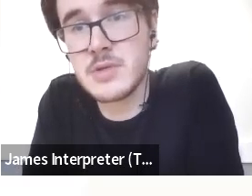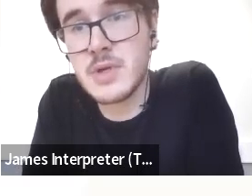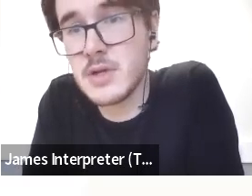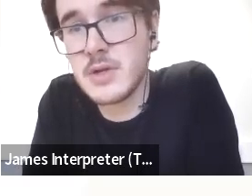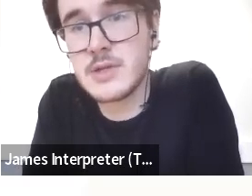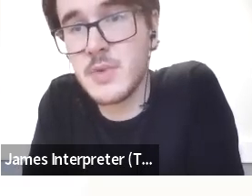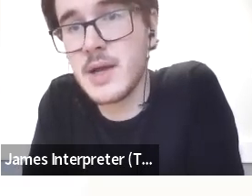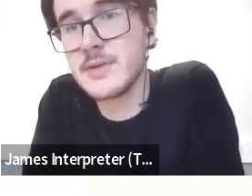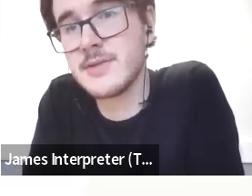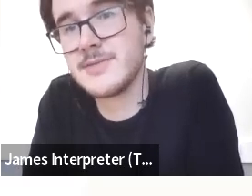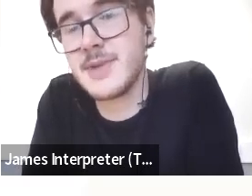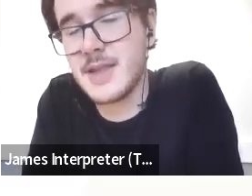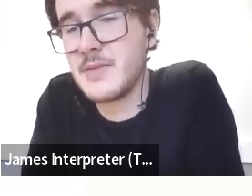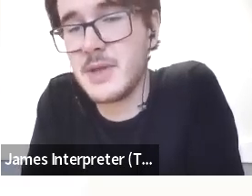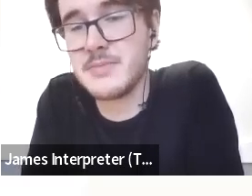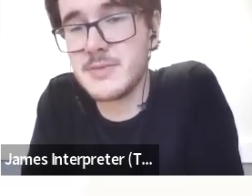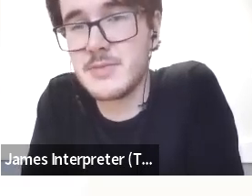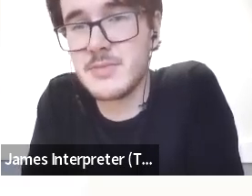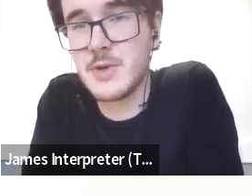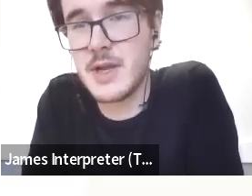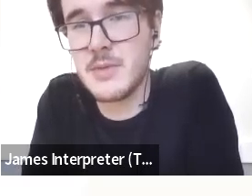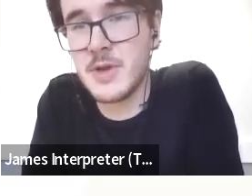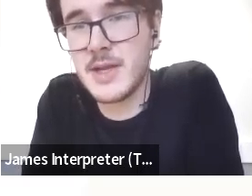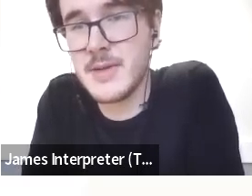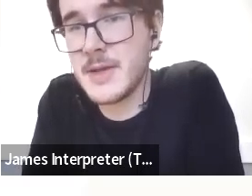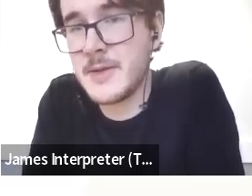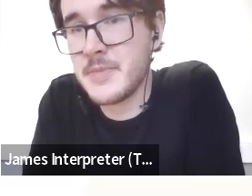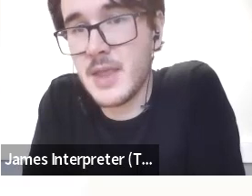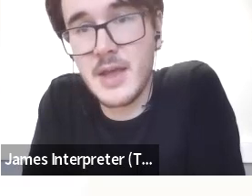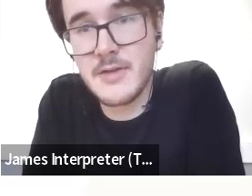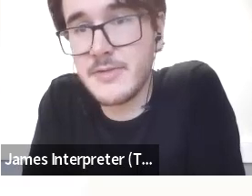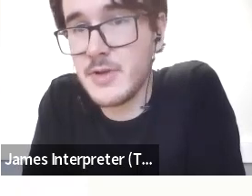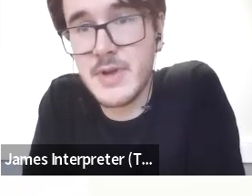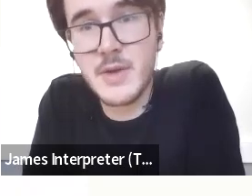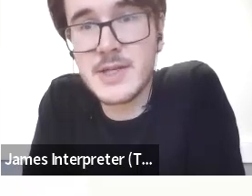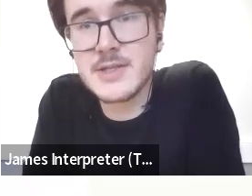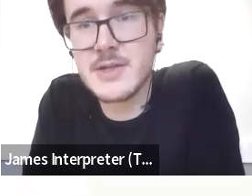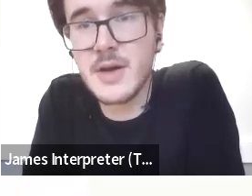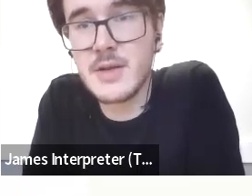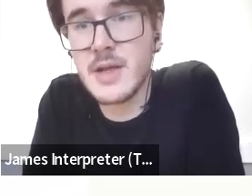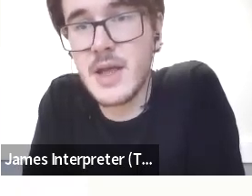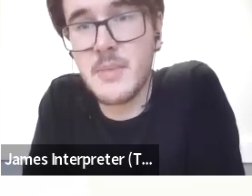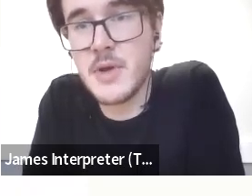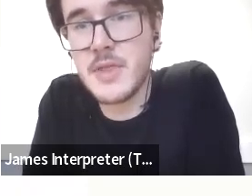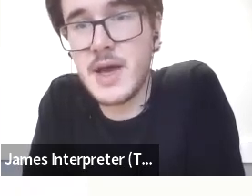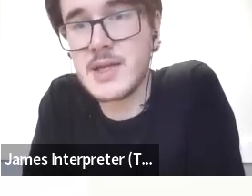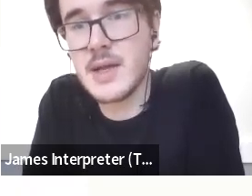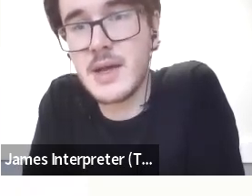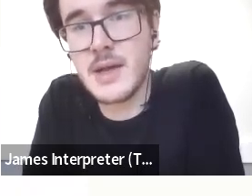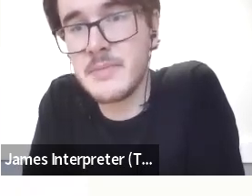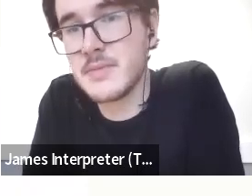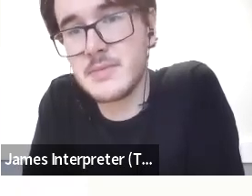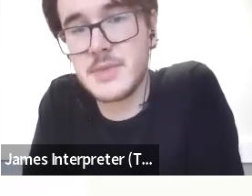women are also included as well. They'd be just great community. If you have any questions at all about